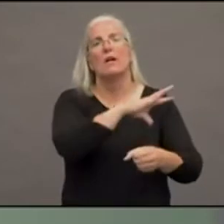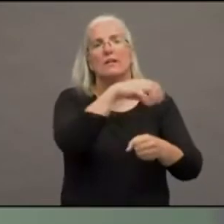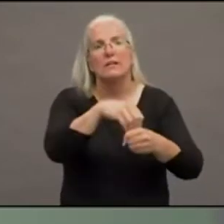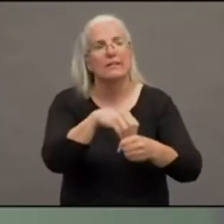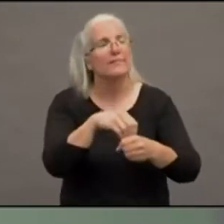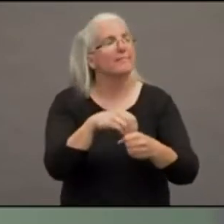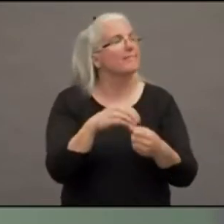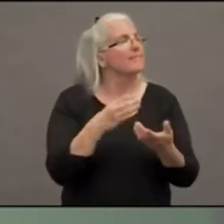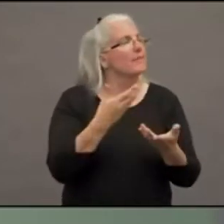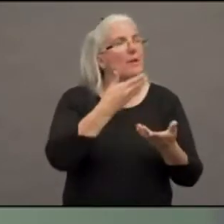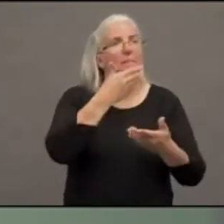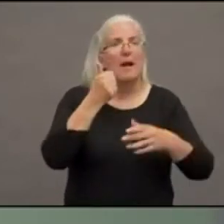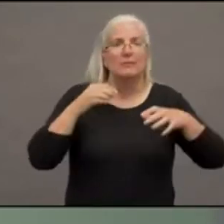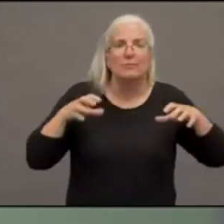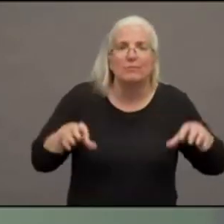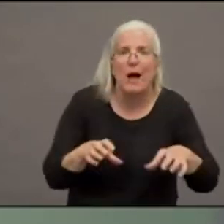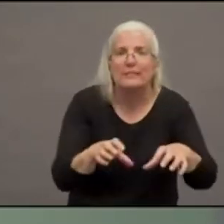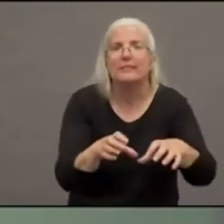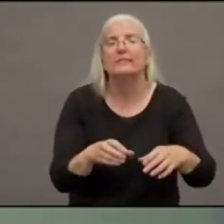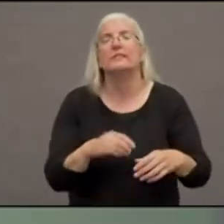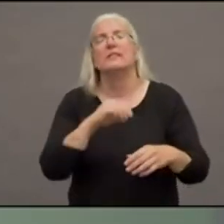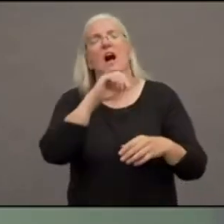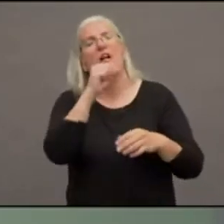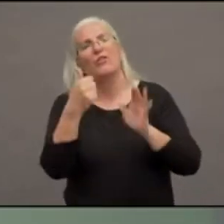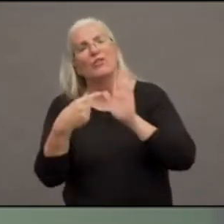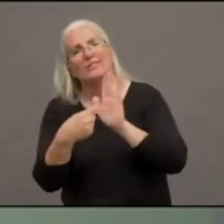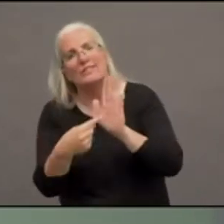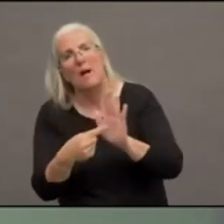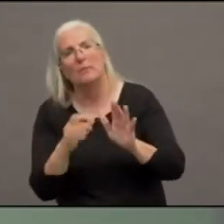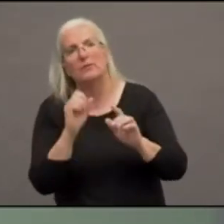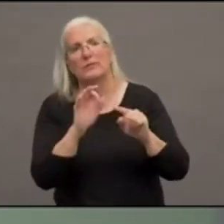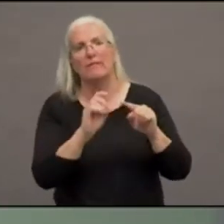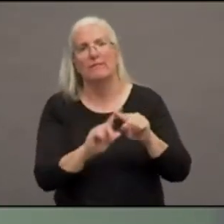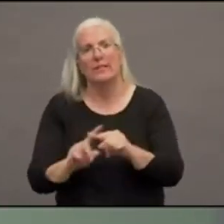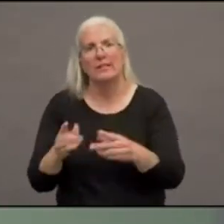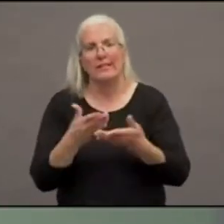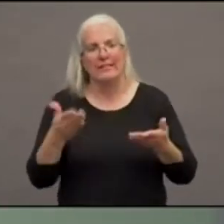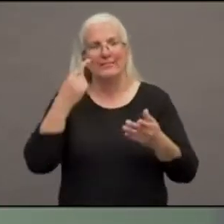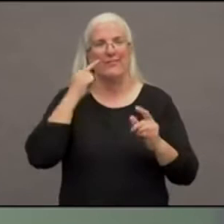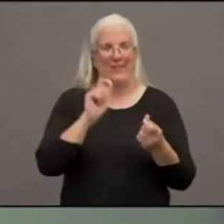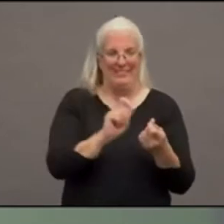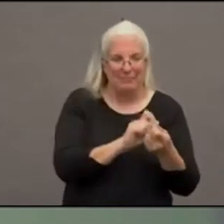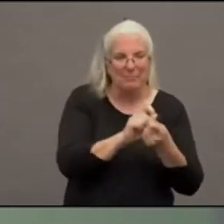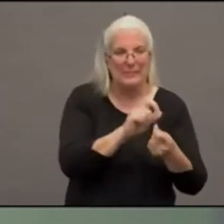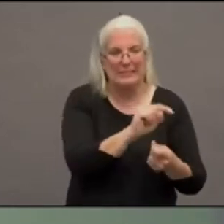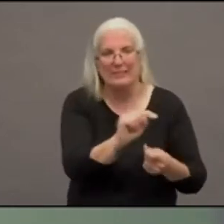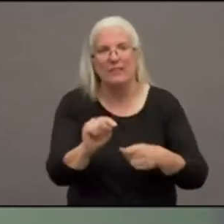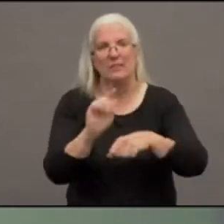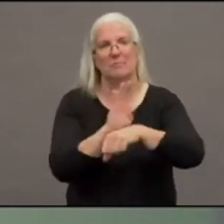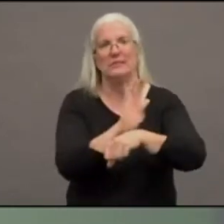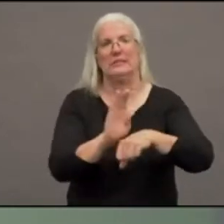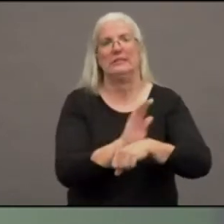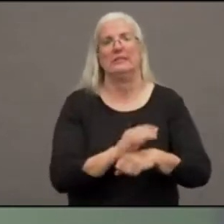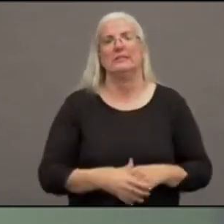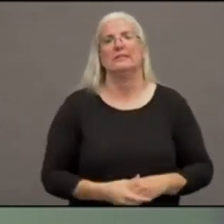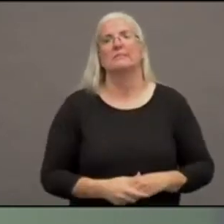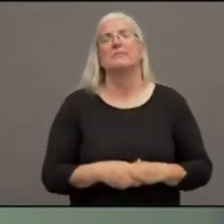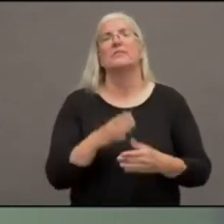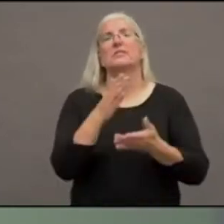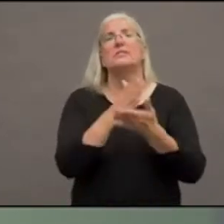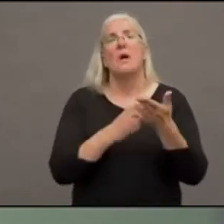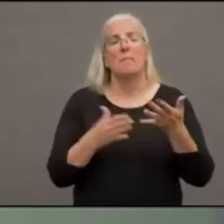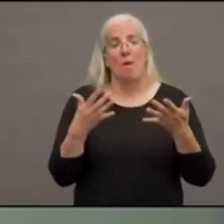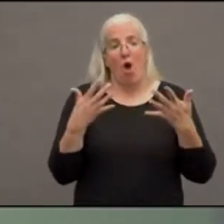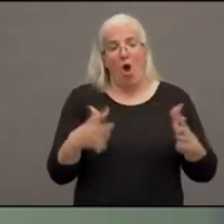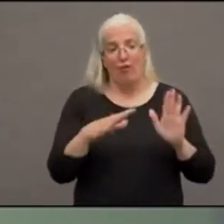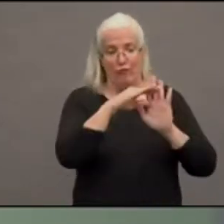other requirements, mandatory requirements for certain specific industries. Some of those are already up on the website,